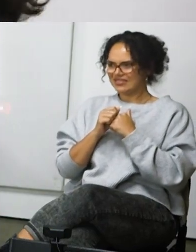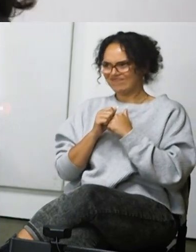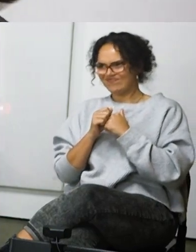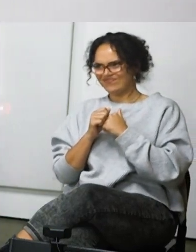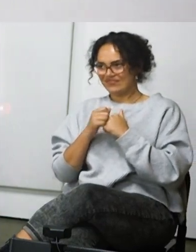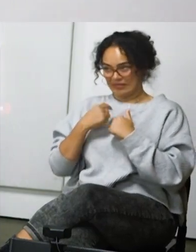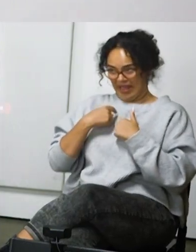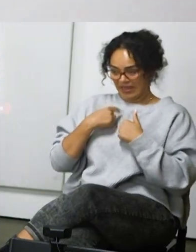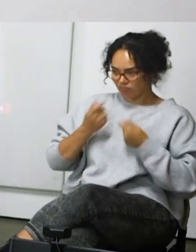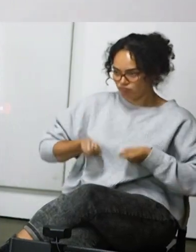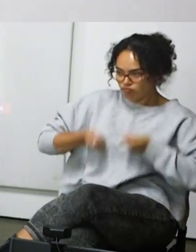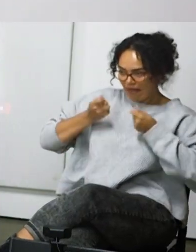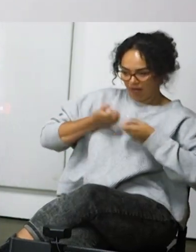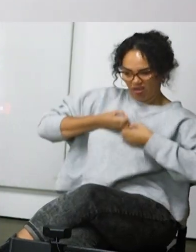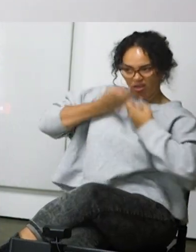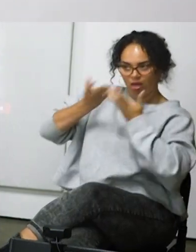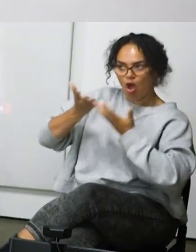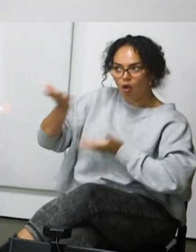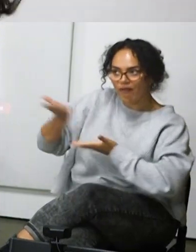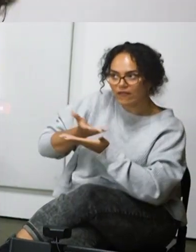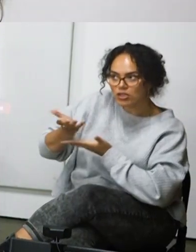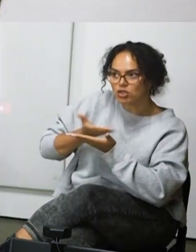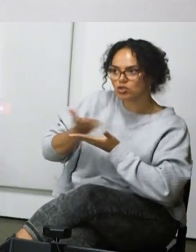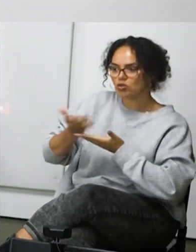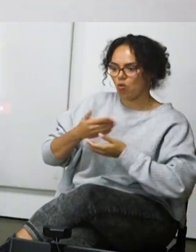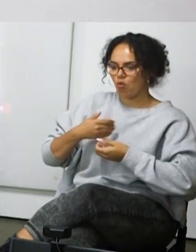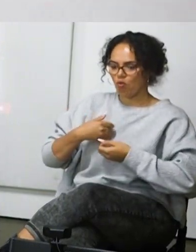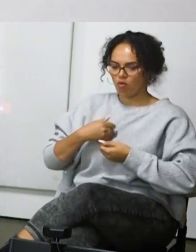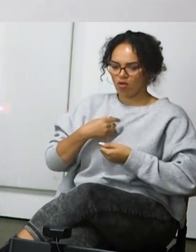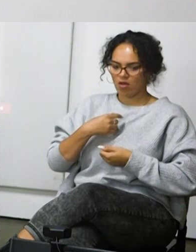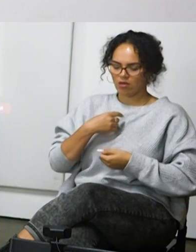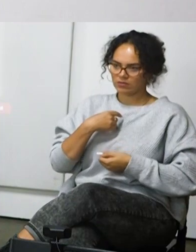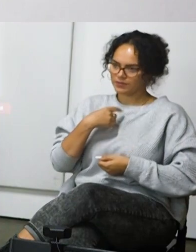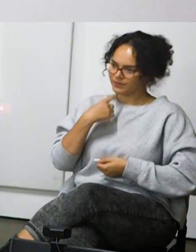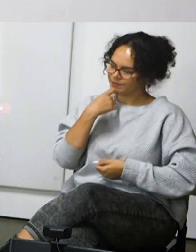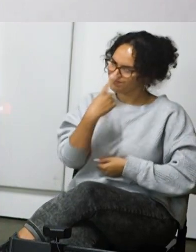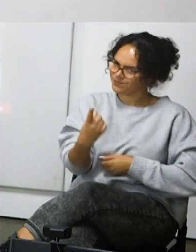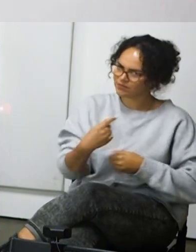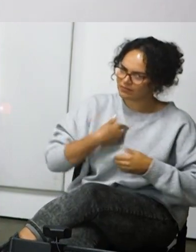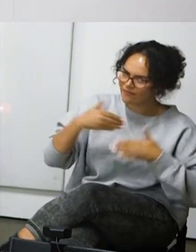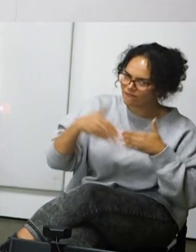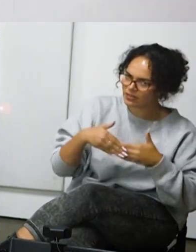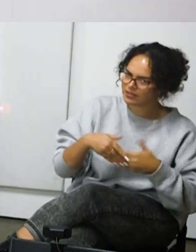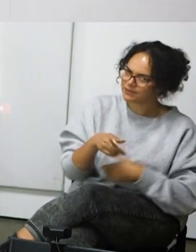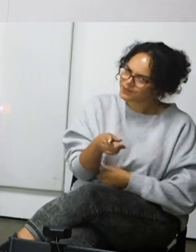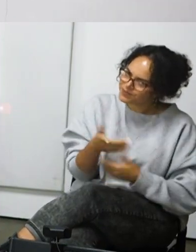up in conversation? Could I be the one that says this thing to my friend? Could I be the one that